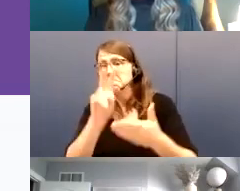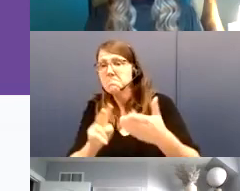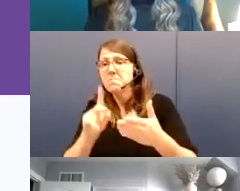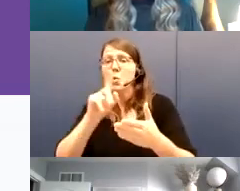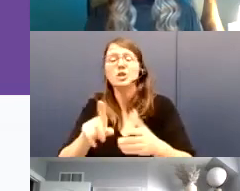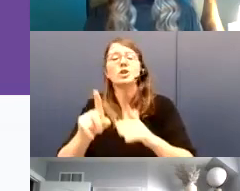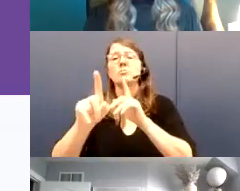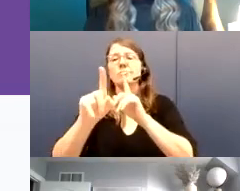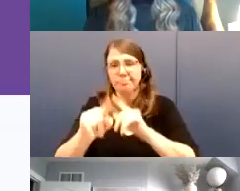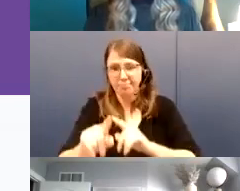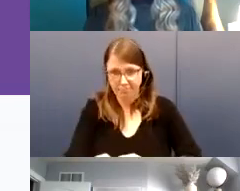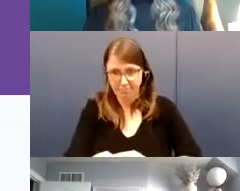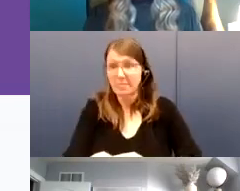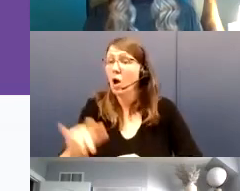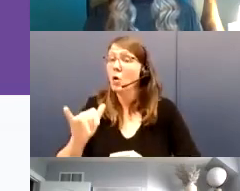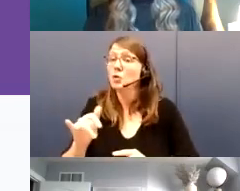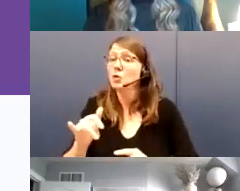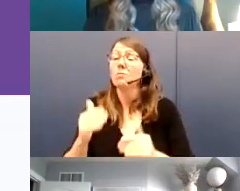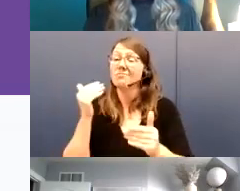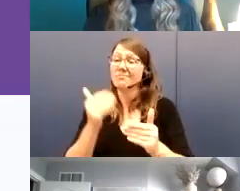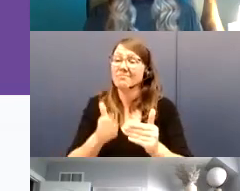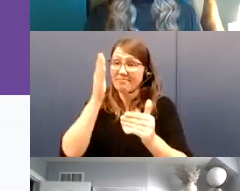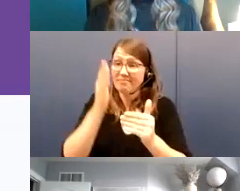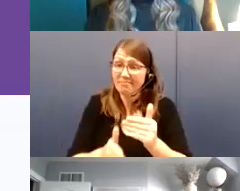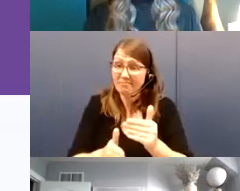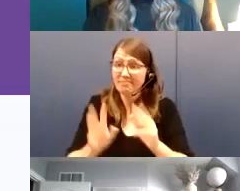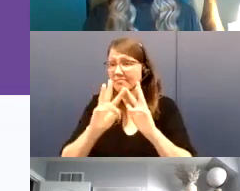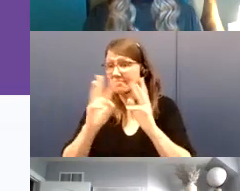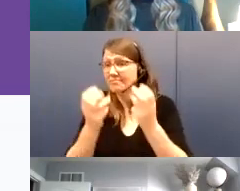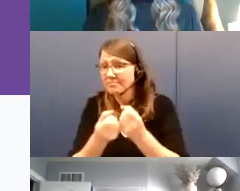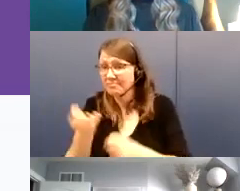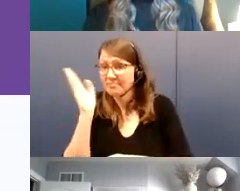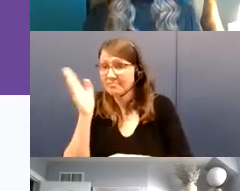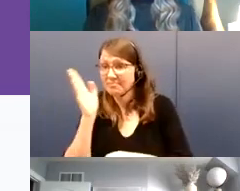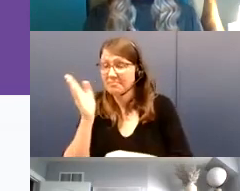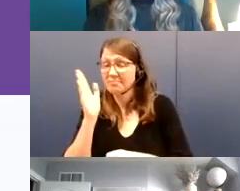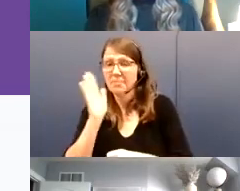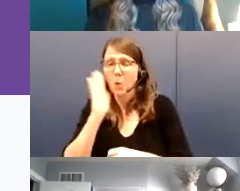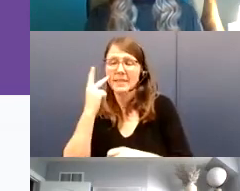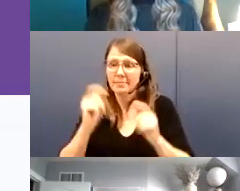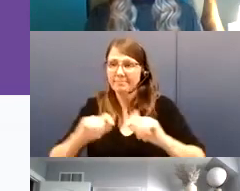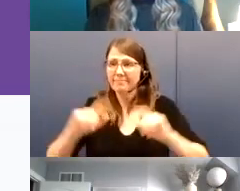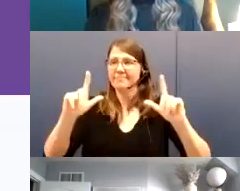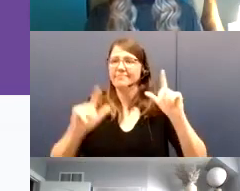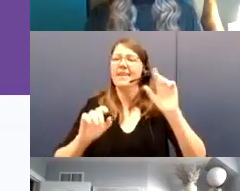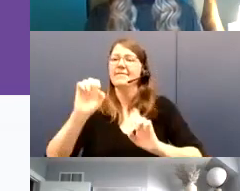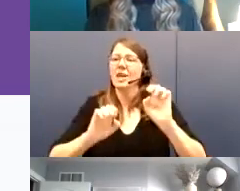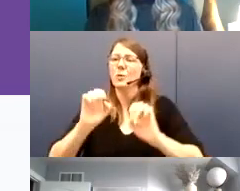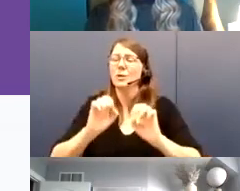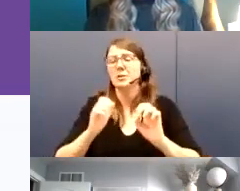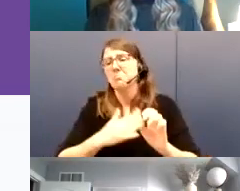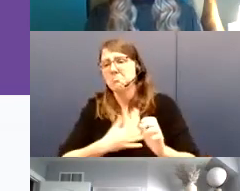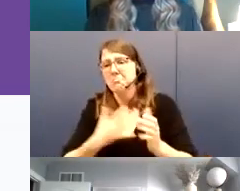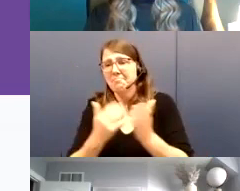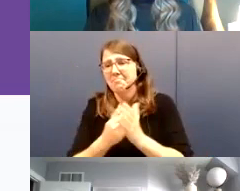up, and please take the few minutes, not even about 60 seconds, to fill out that evaluation. Your